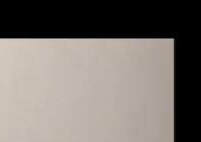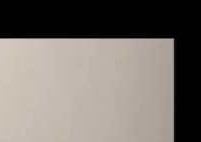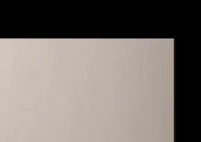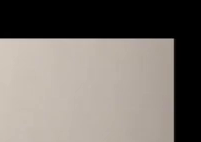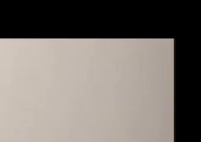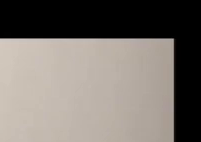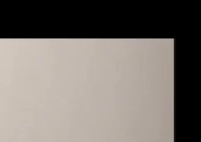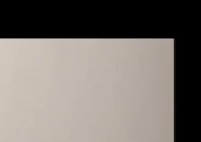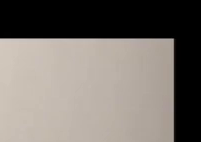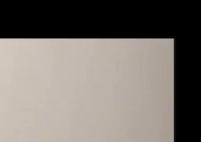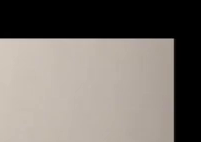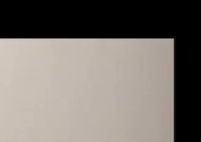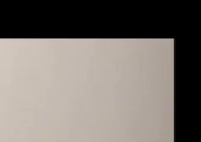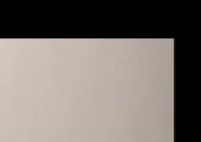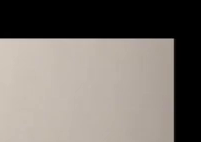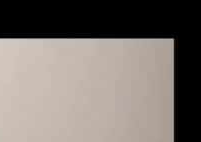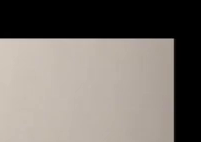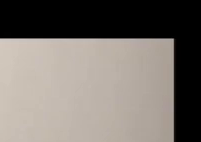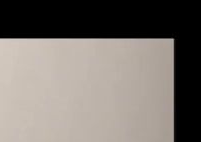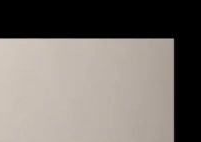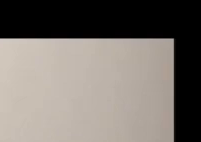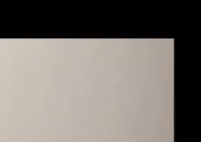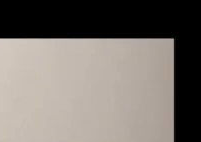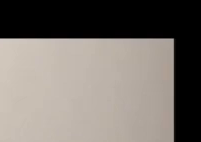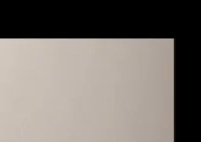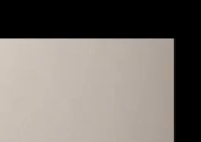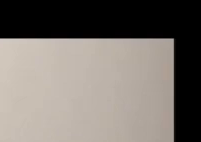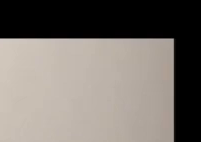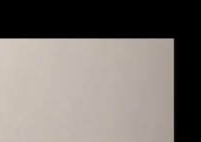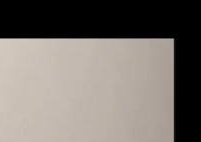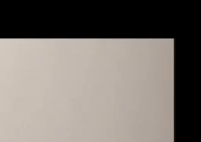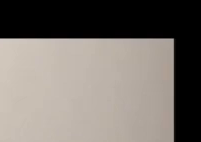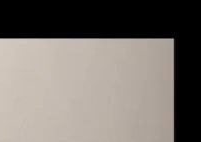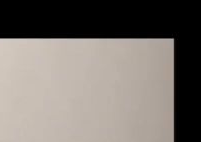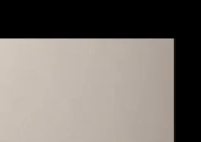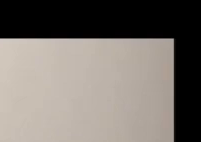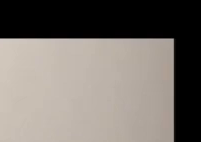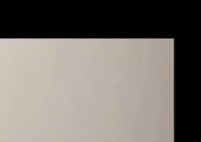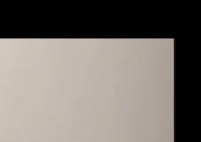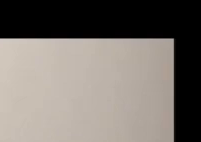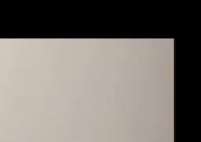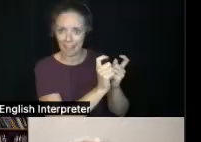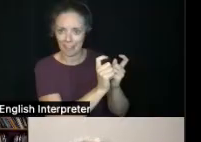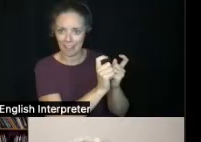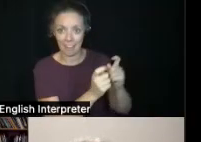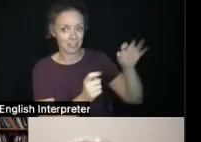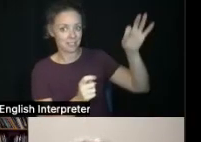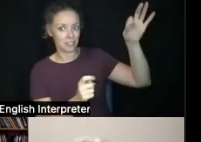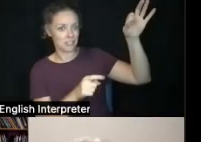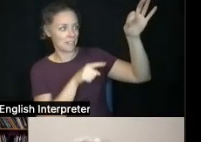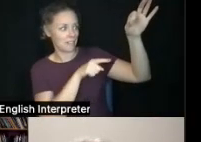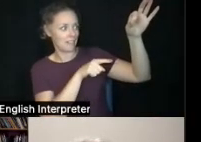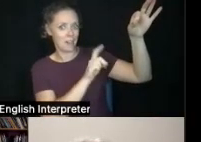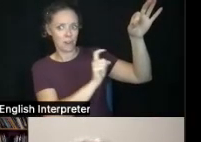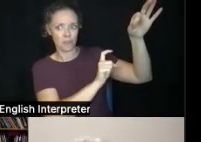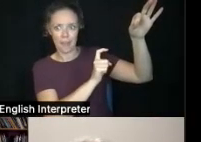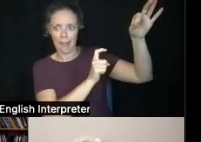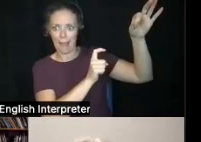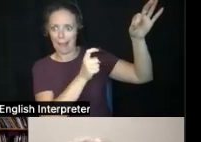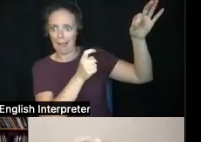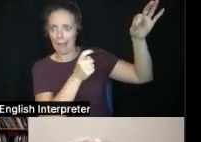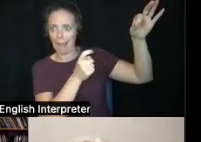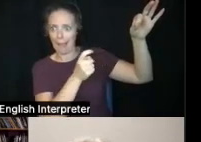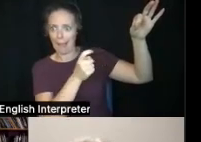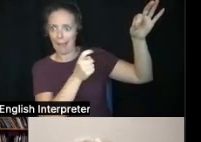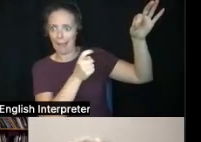then literally before your eyes, it will start transforming from that green into blue. And what's